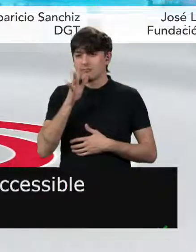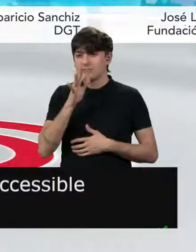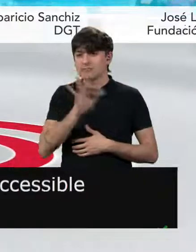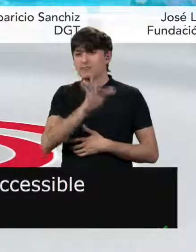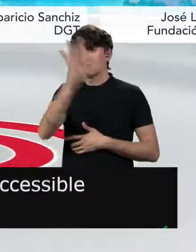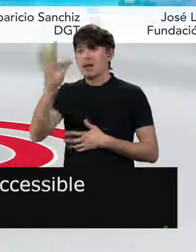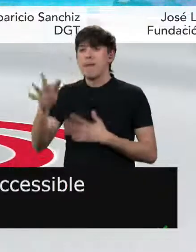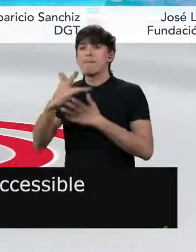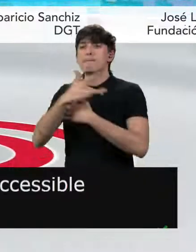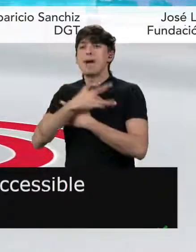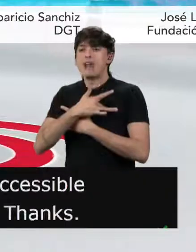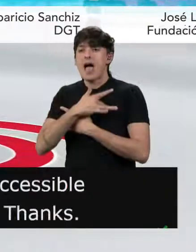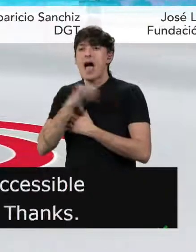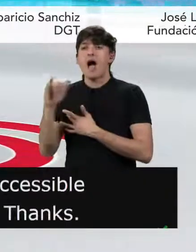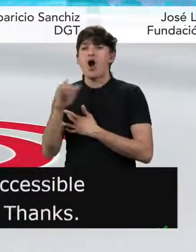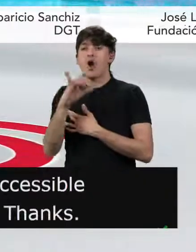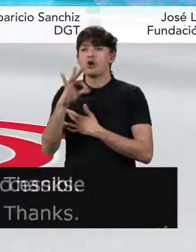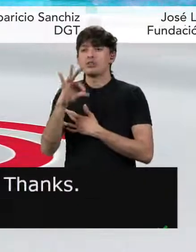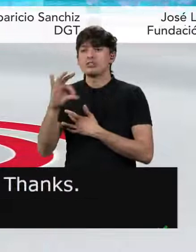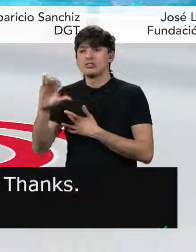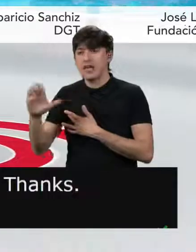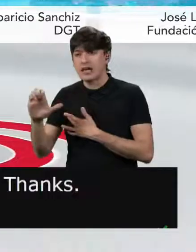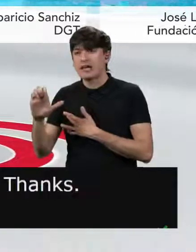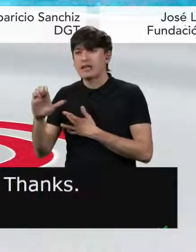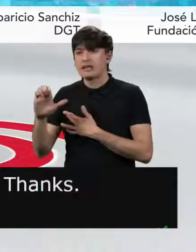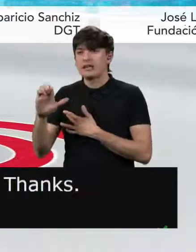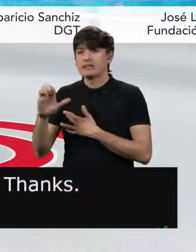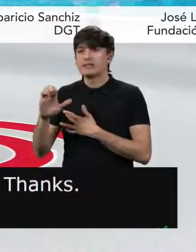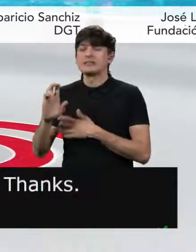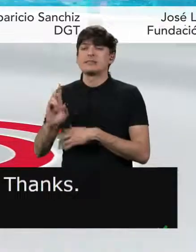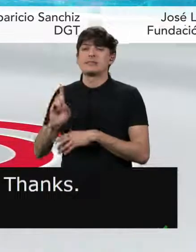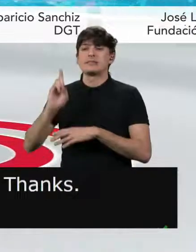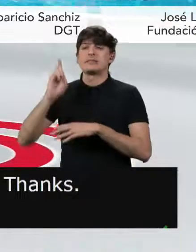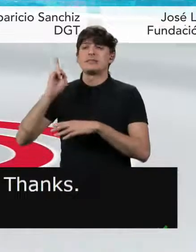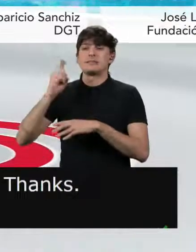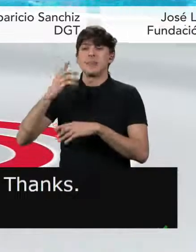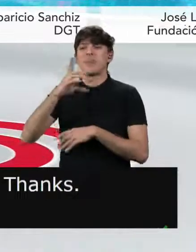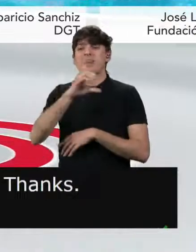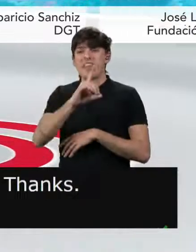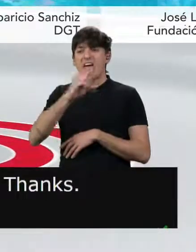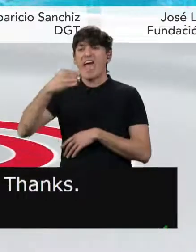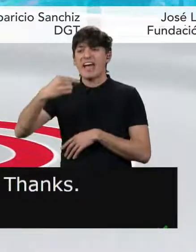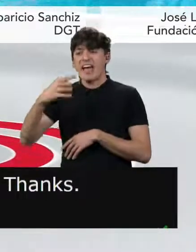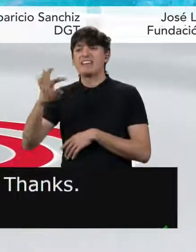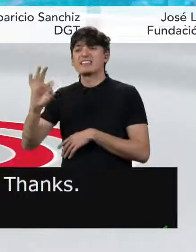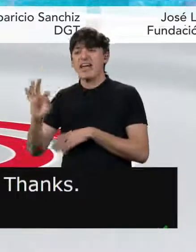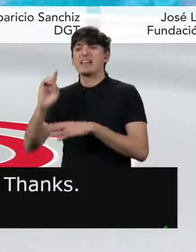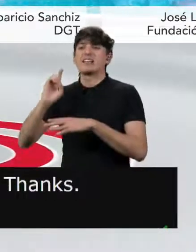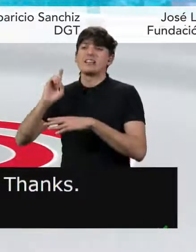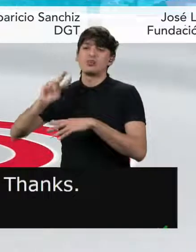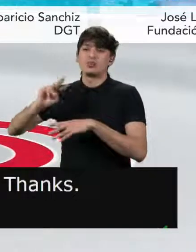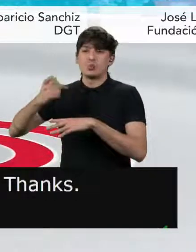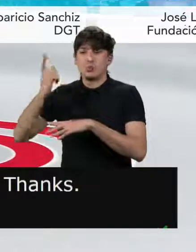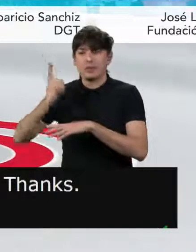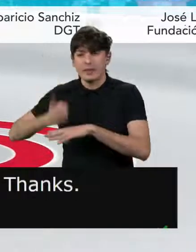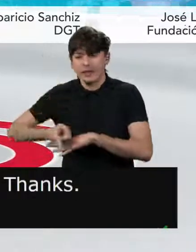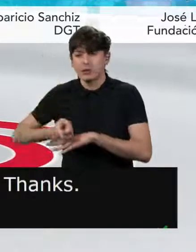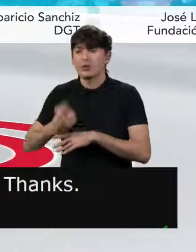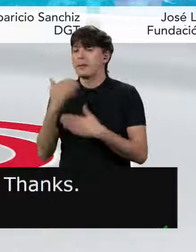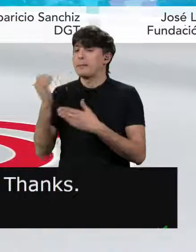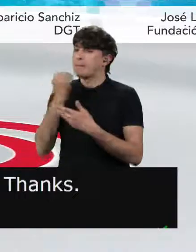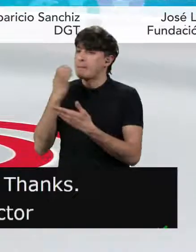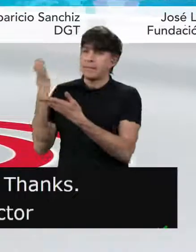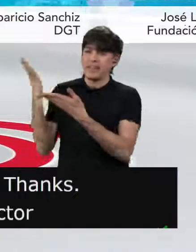Now, Maria Jose Aparicio, she's the Deputy Director General of Training and Road Safety Education